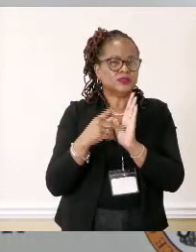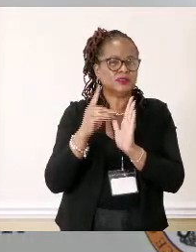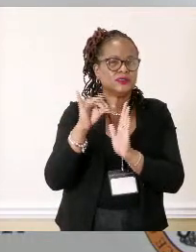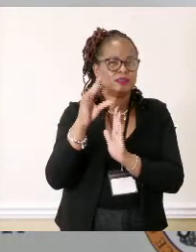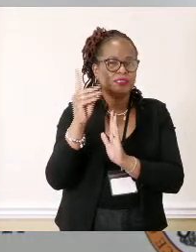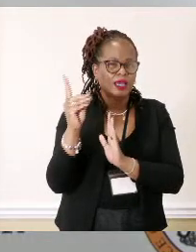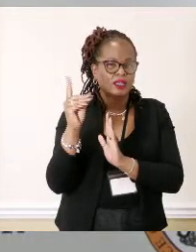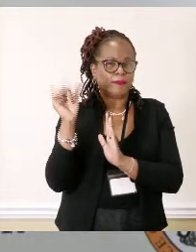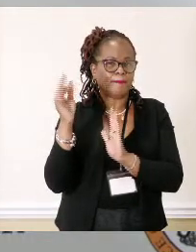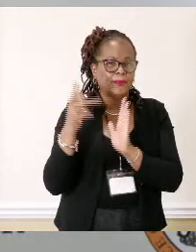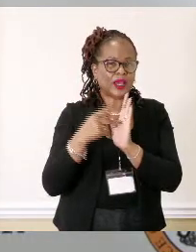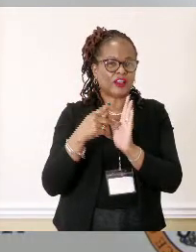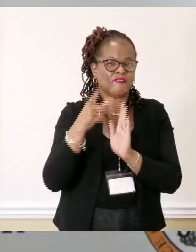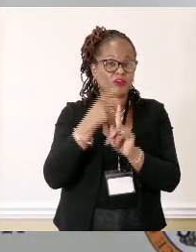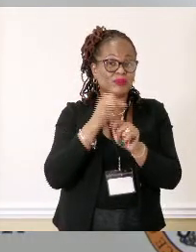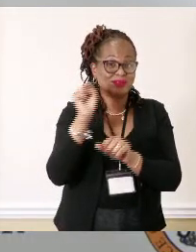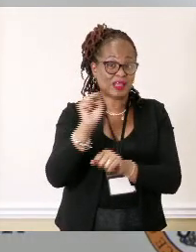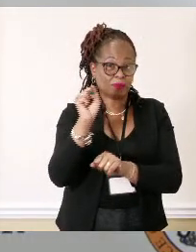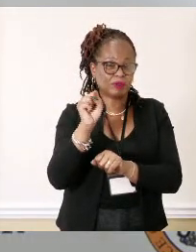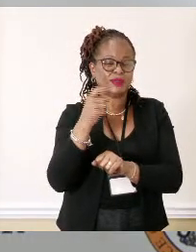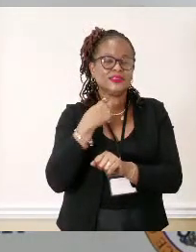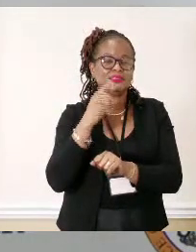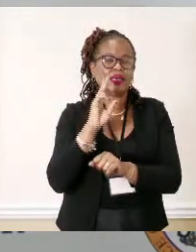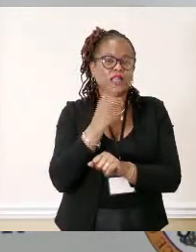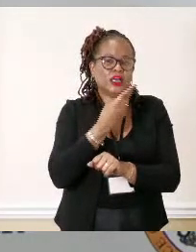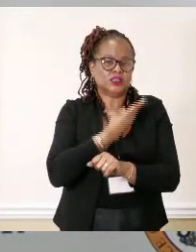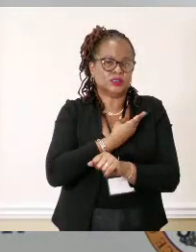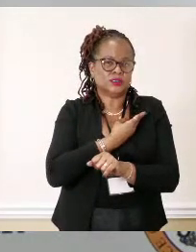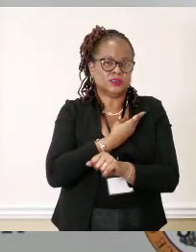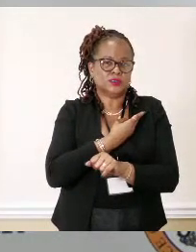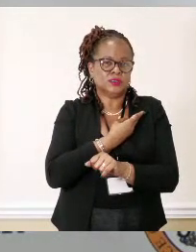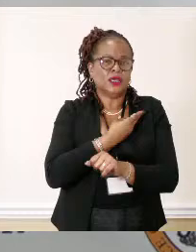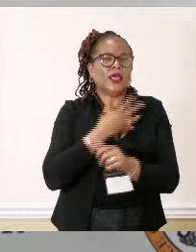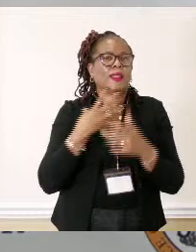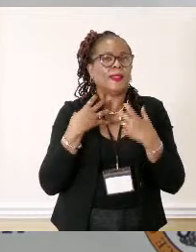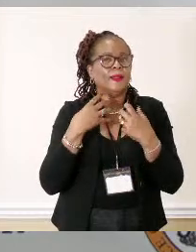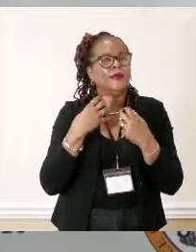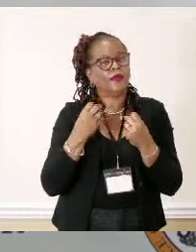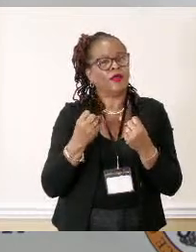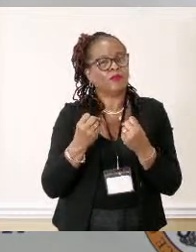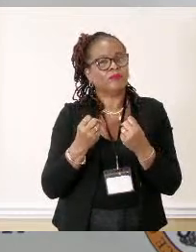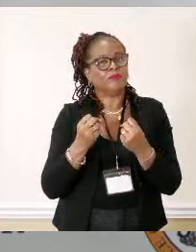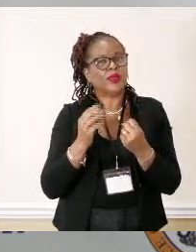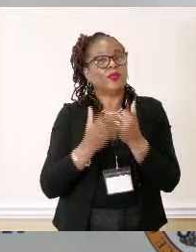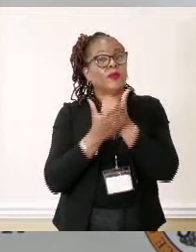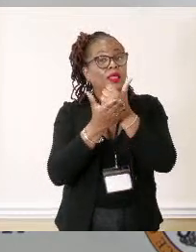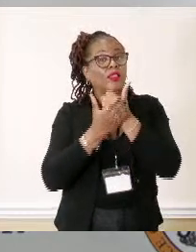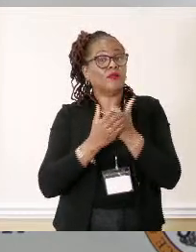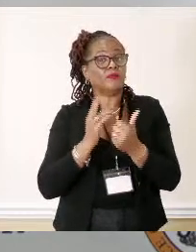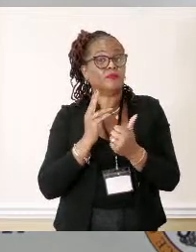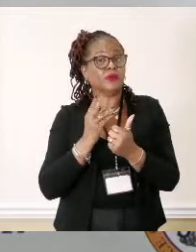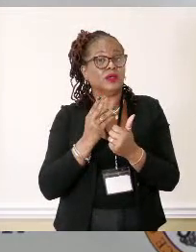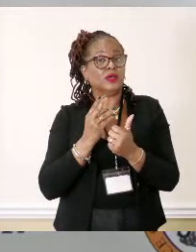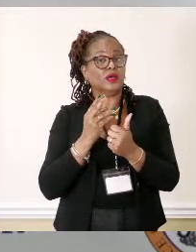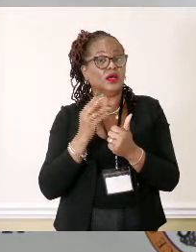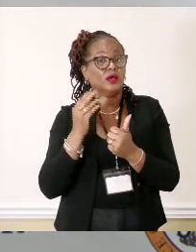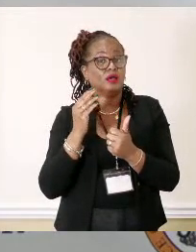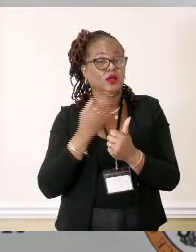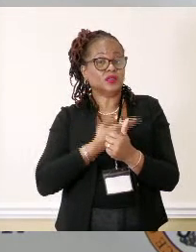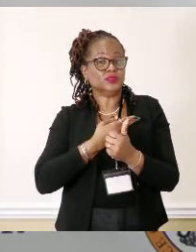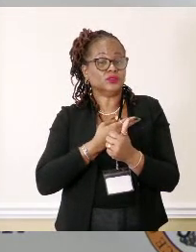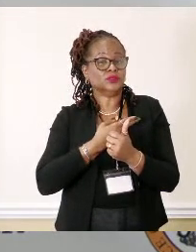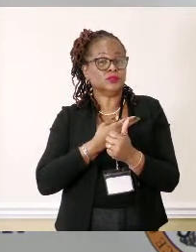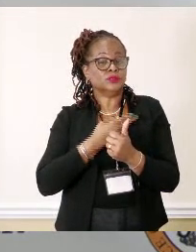those 10 samples back, that will tell us, number one, it'll help to confirm our approach internally, although we're pretty confident because it's being